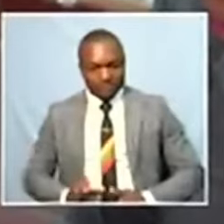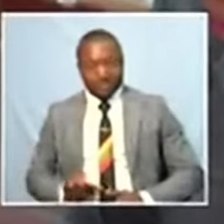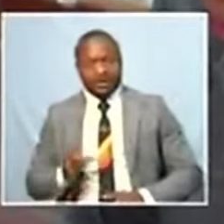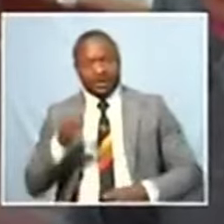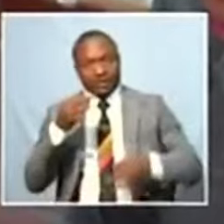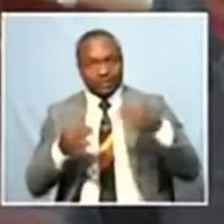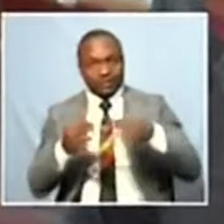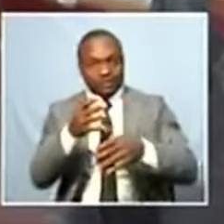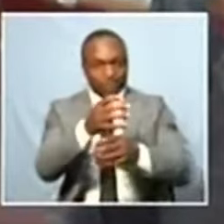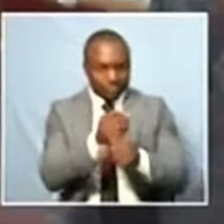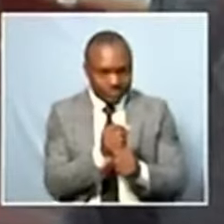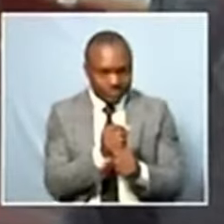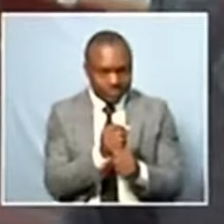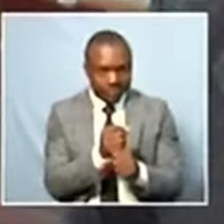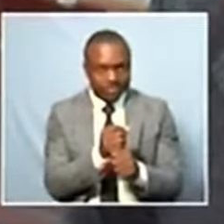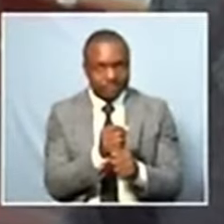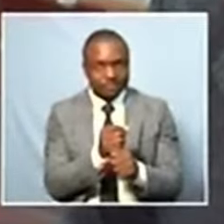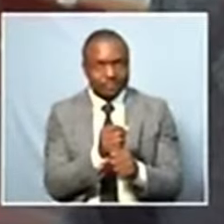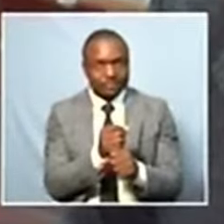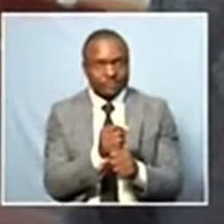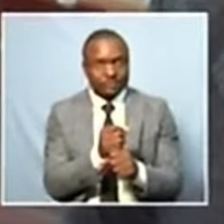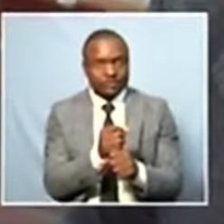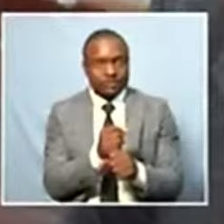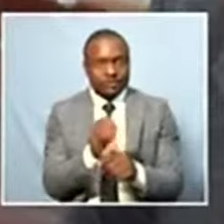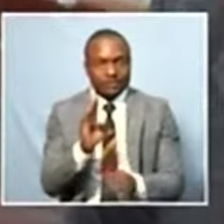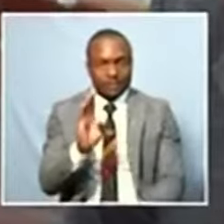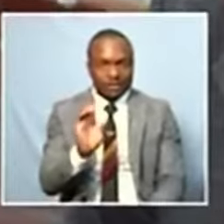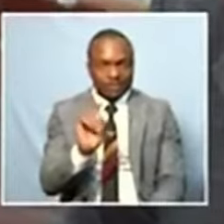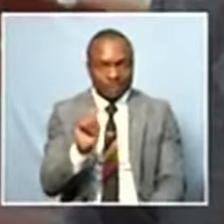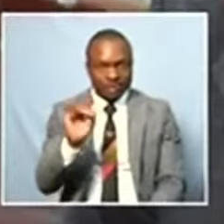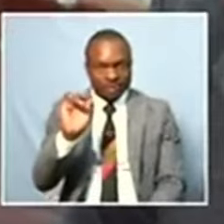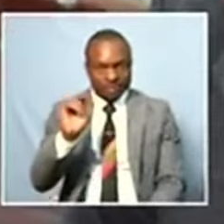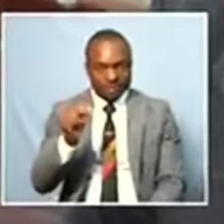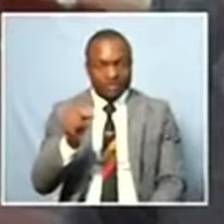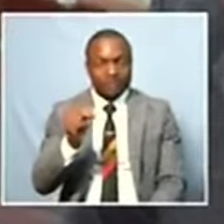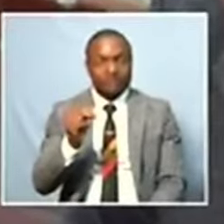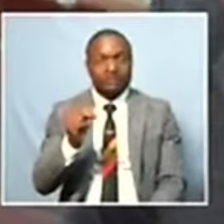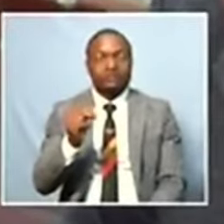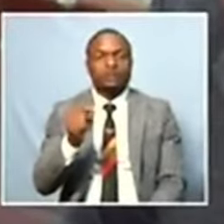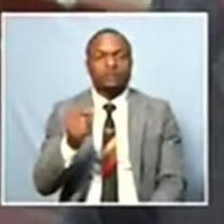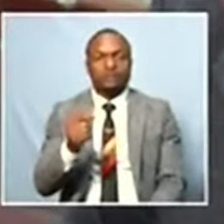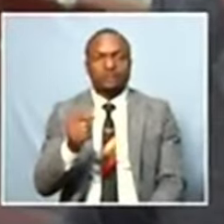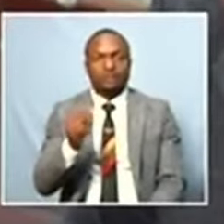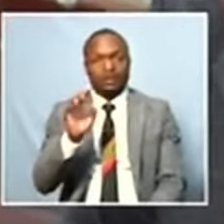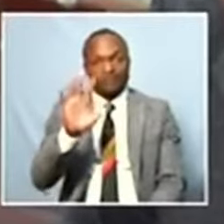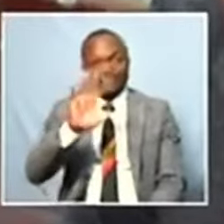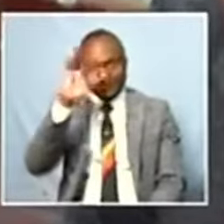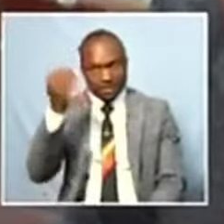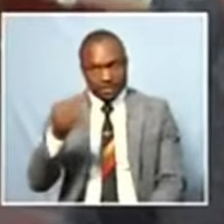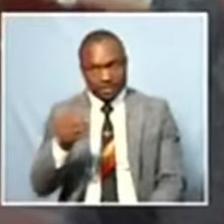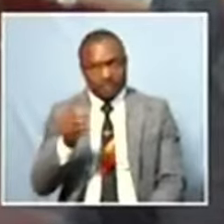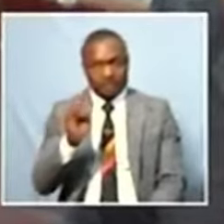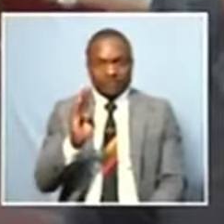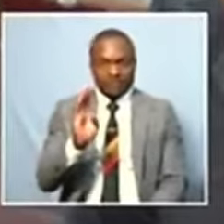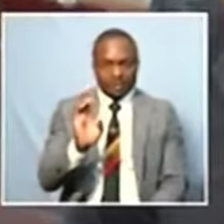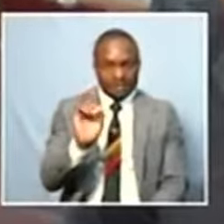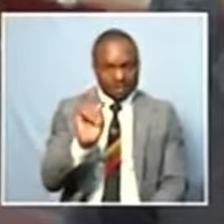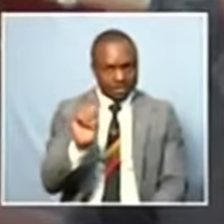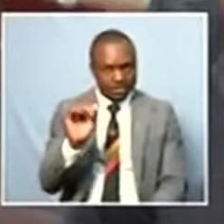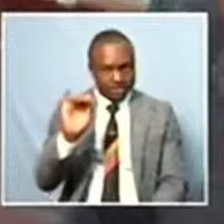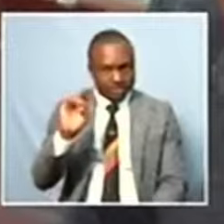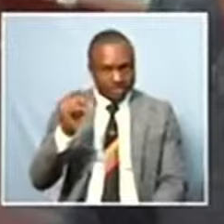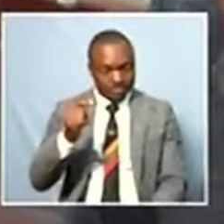receive into the betting wallet, 5%. If the betting company is paying